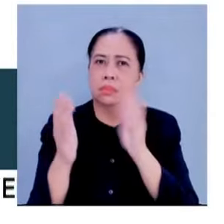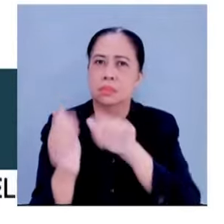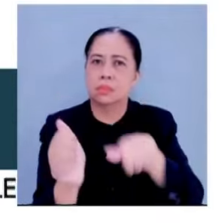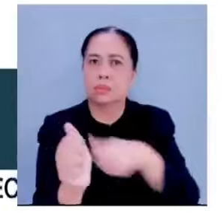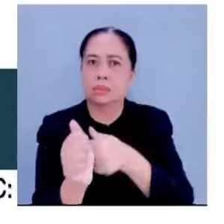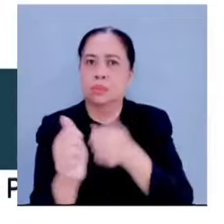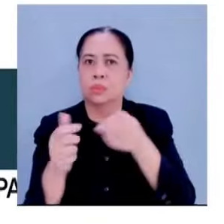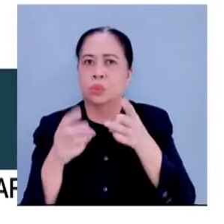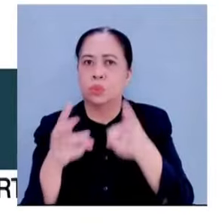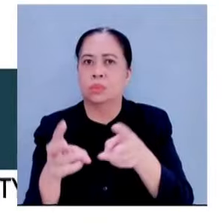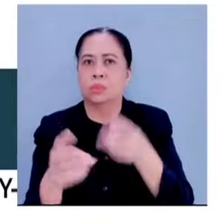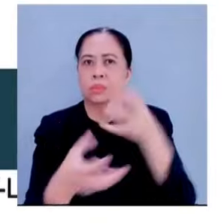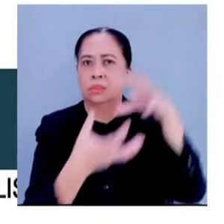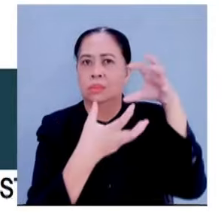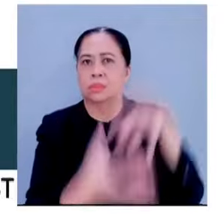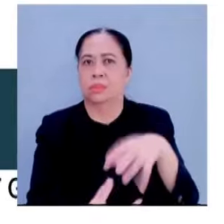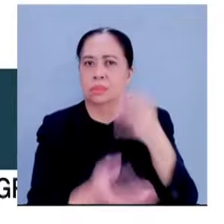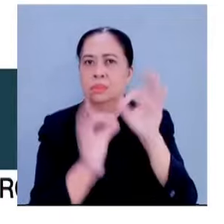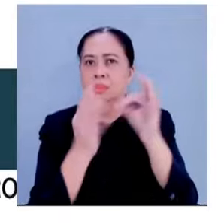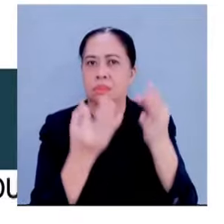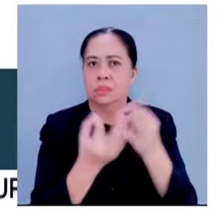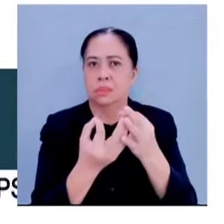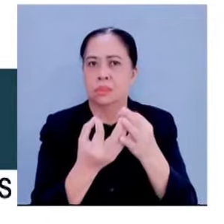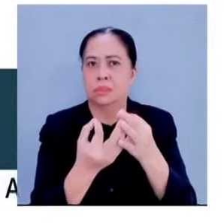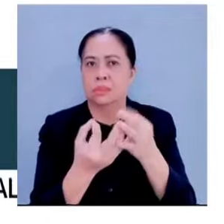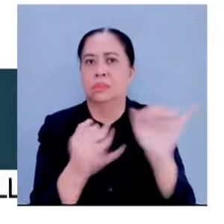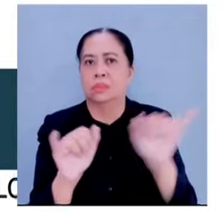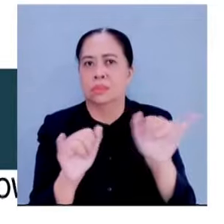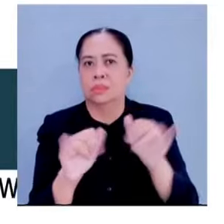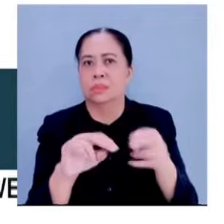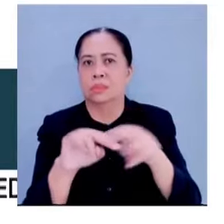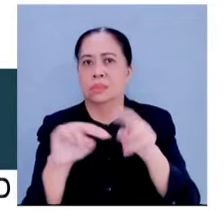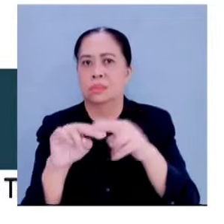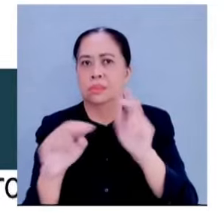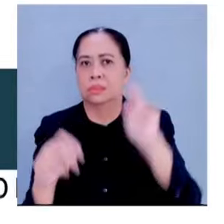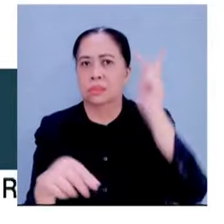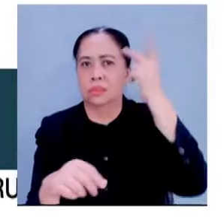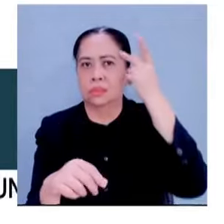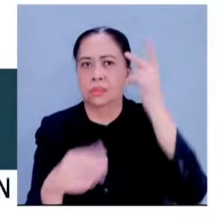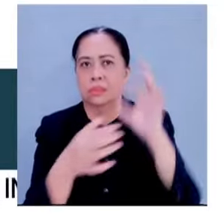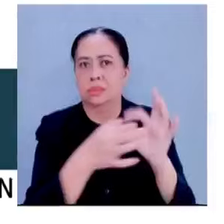for moneyed families, for extensions of dynasties? How do you then